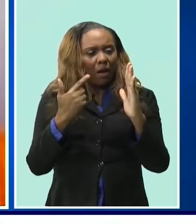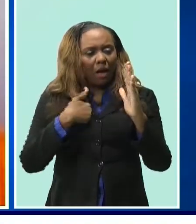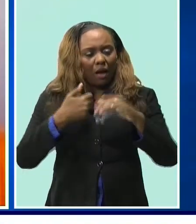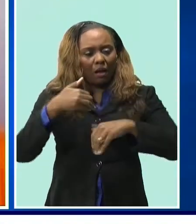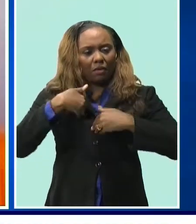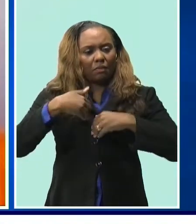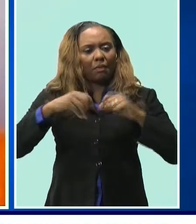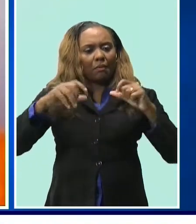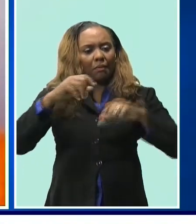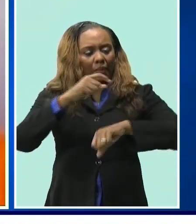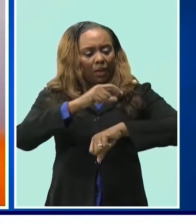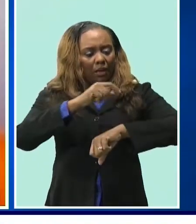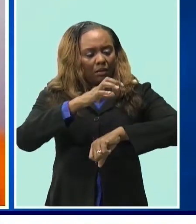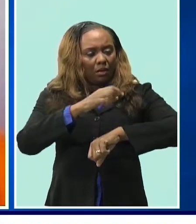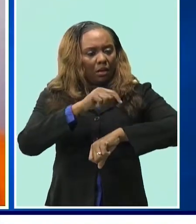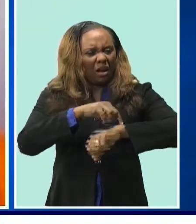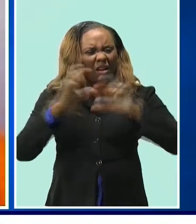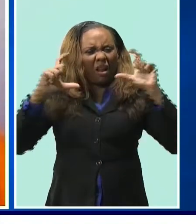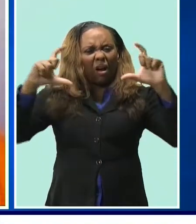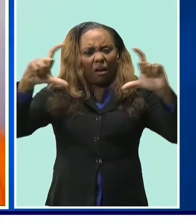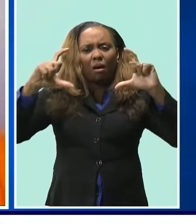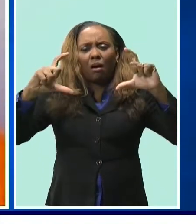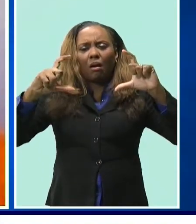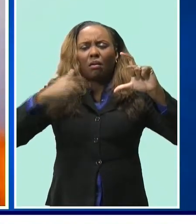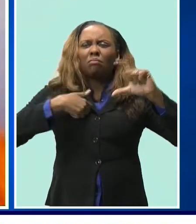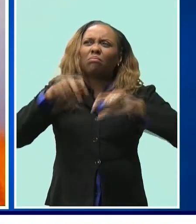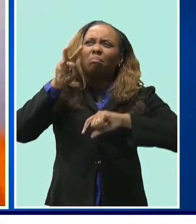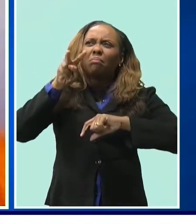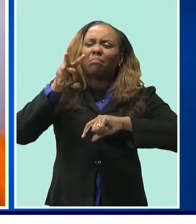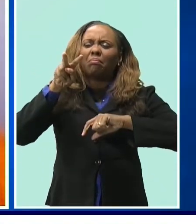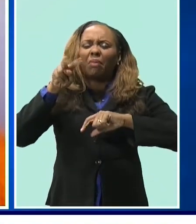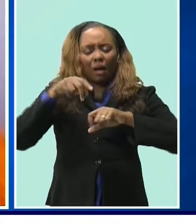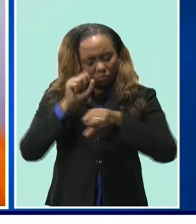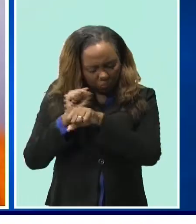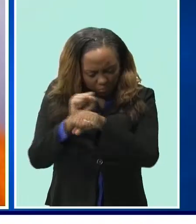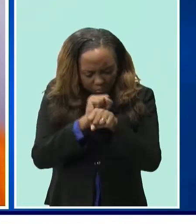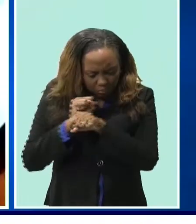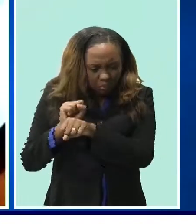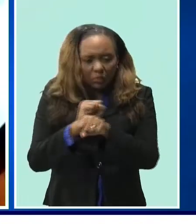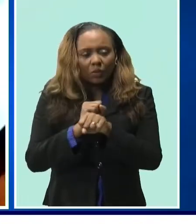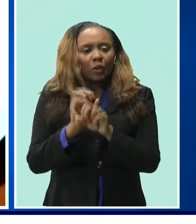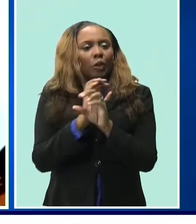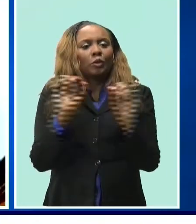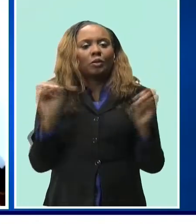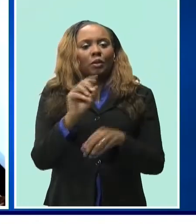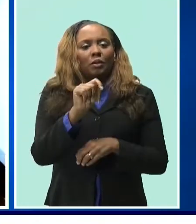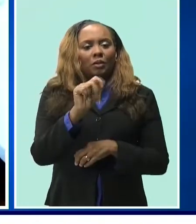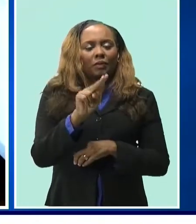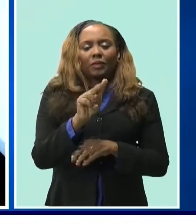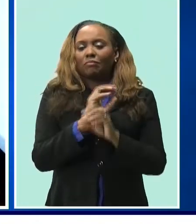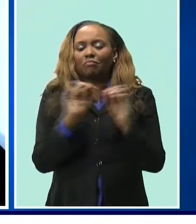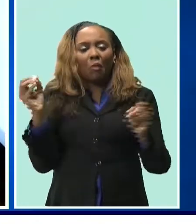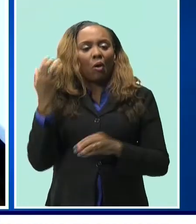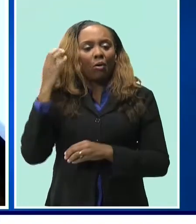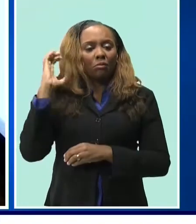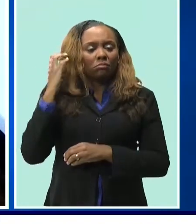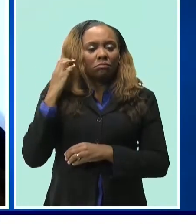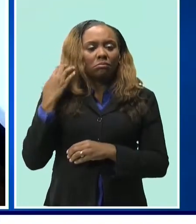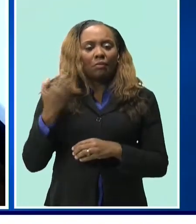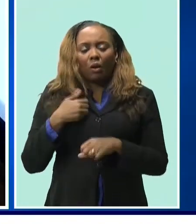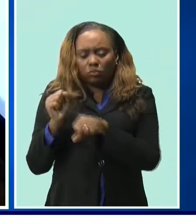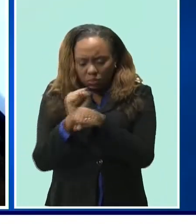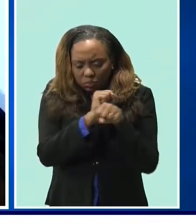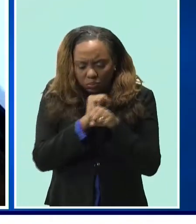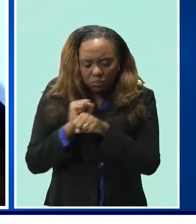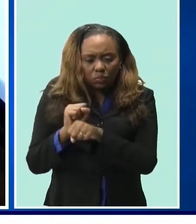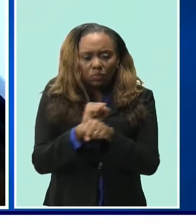time I finish, so that I can take a break in between and continue working. But that is what I do. No TV, no radio, and I just work